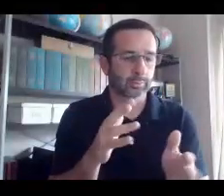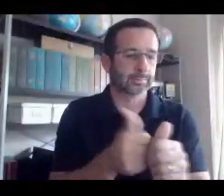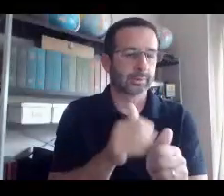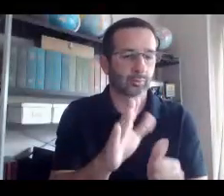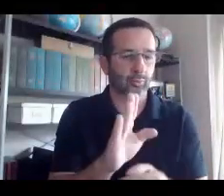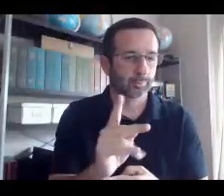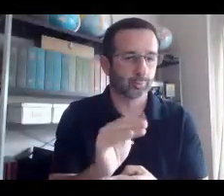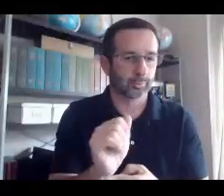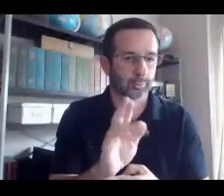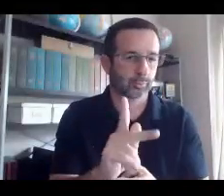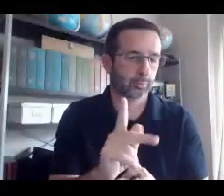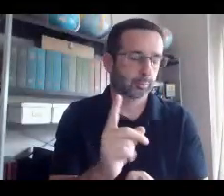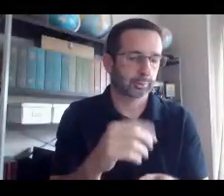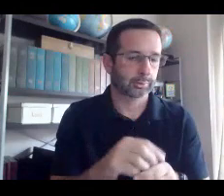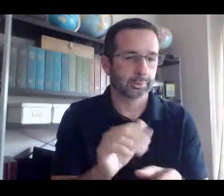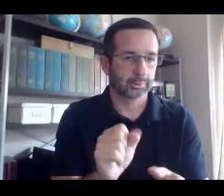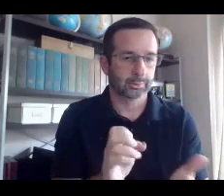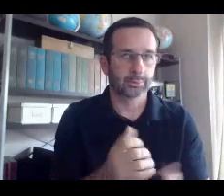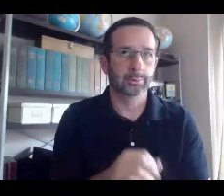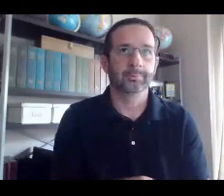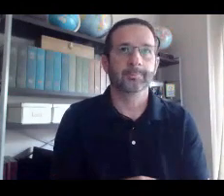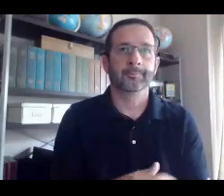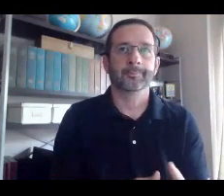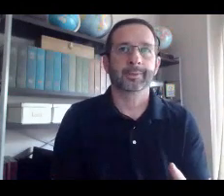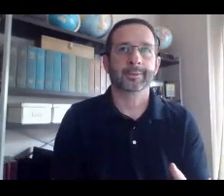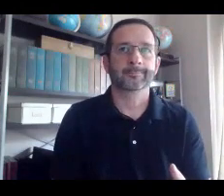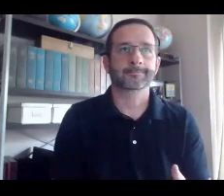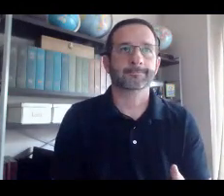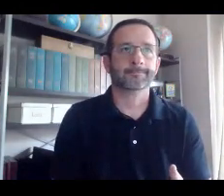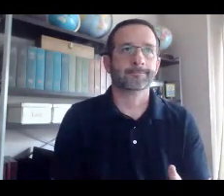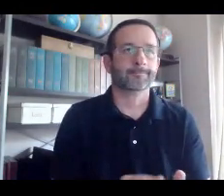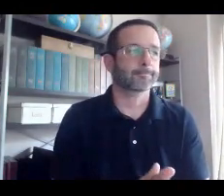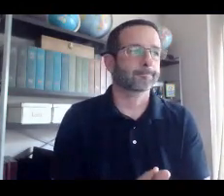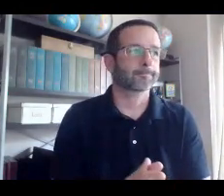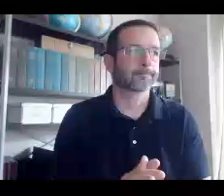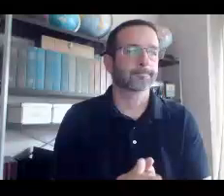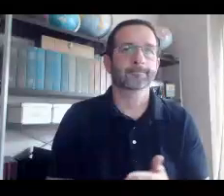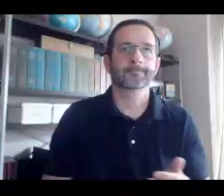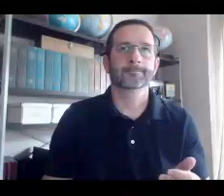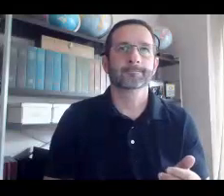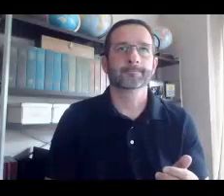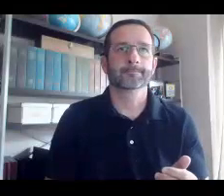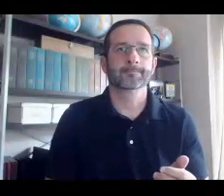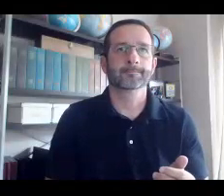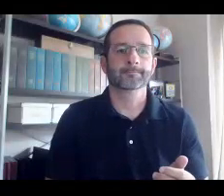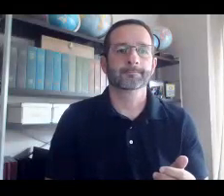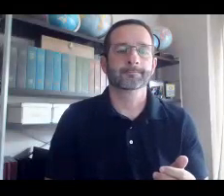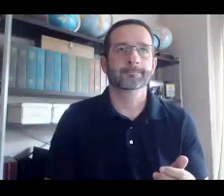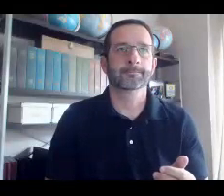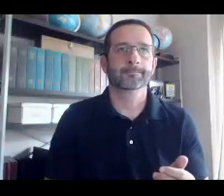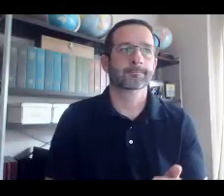last for a year. So just ensure that you update your bookmark.